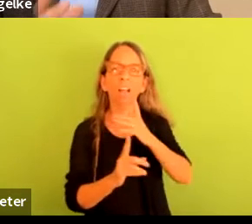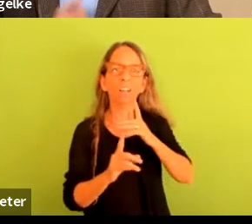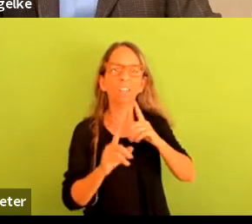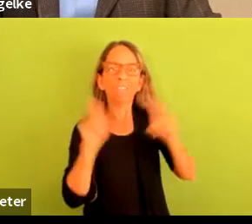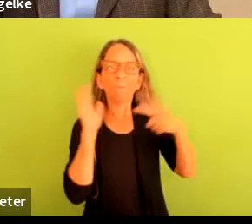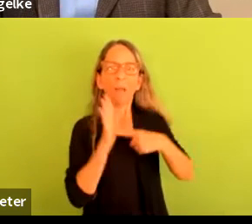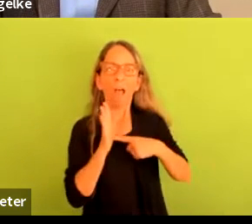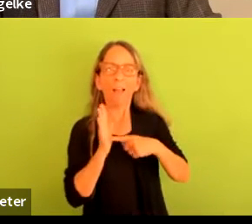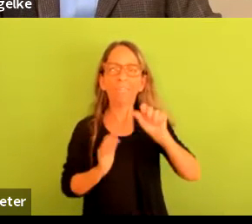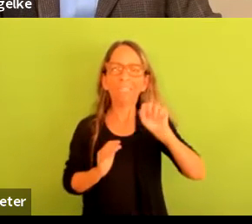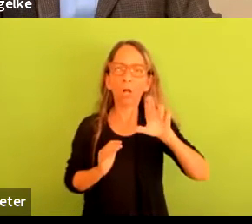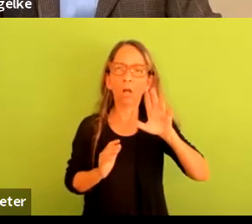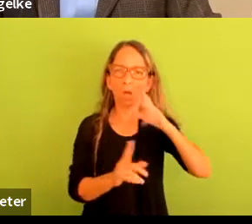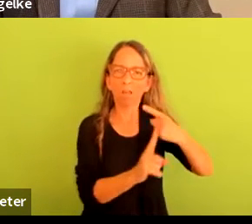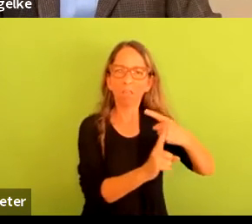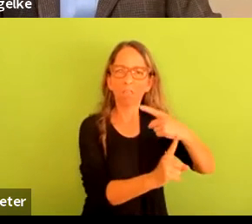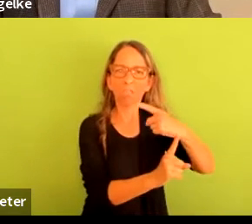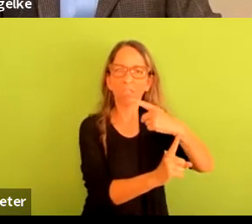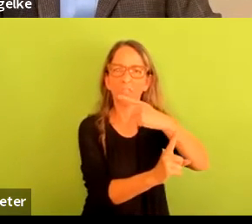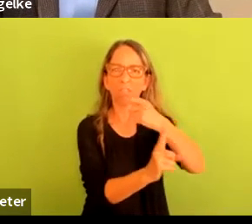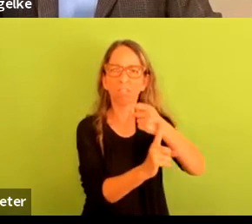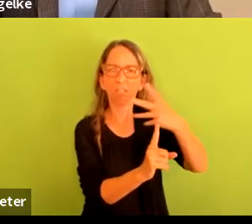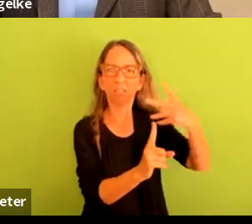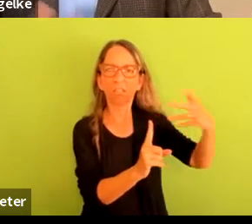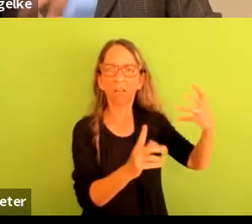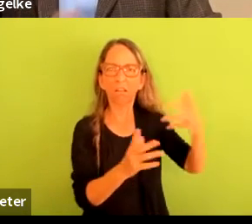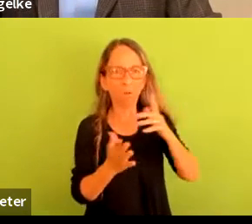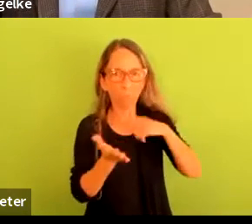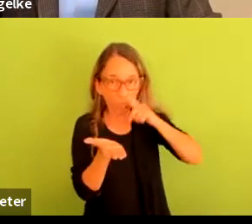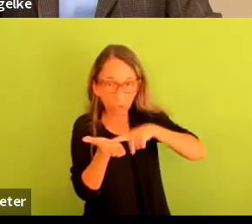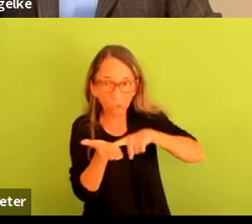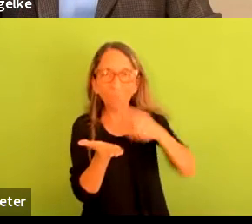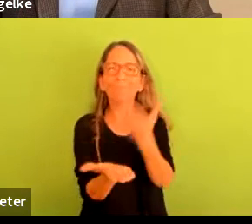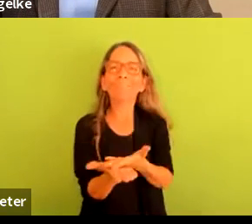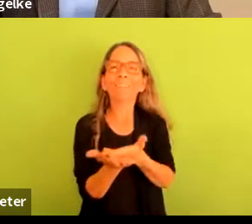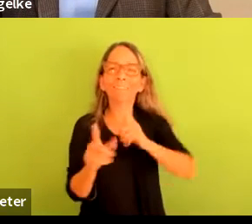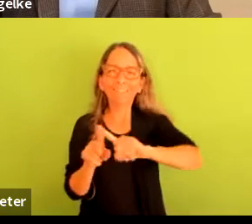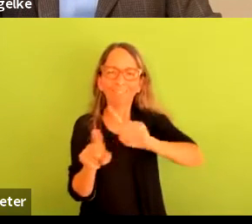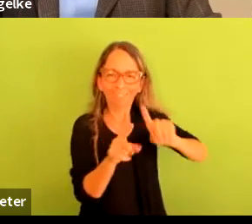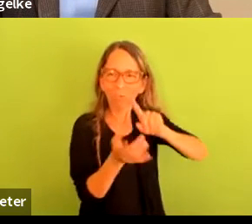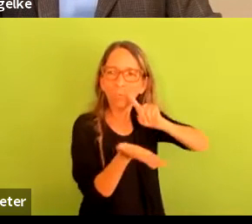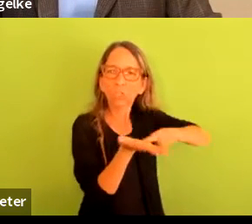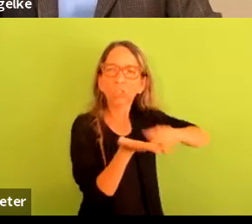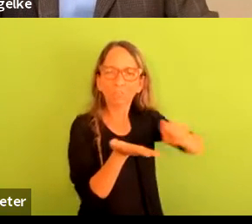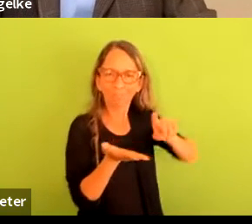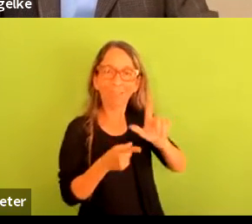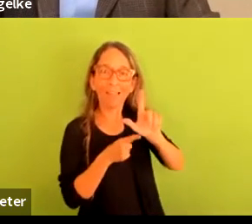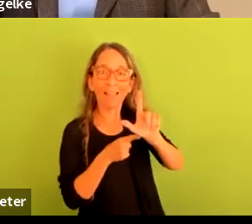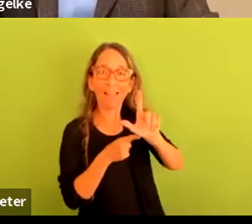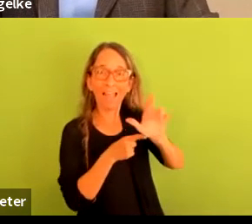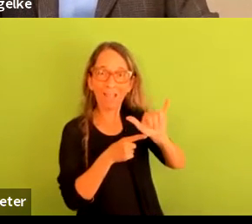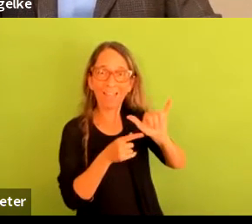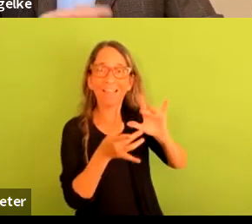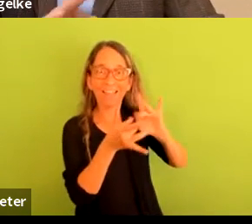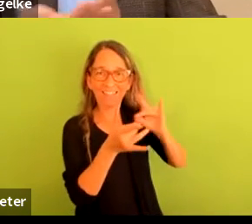know, this has been documented in all sorts of studies. And Larry talked about this in the last session. And actually, you know,